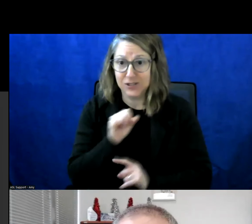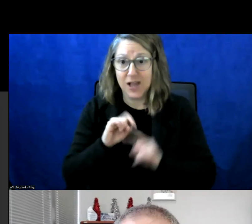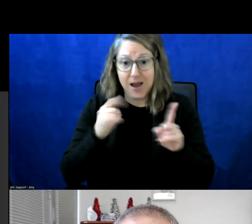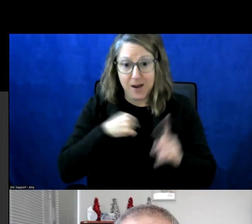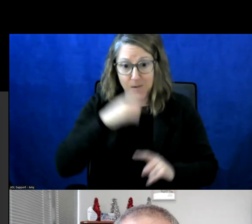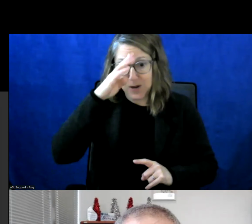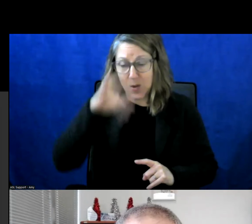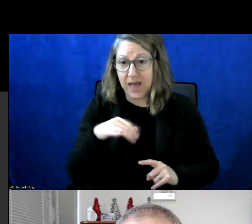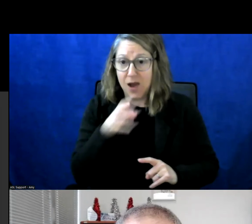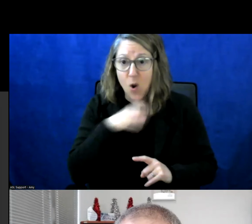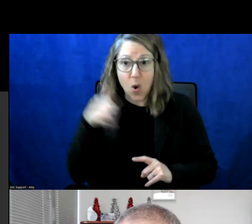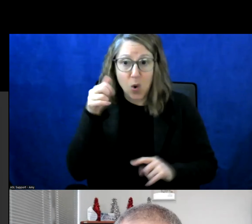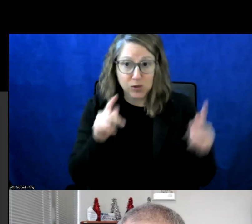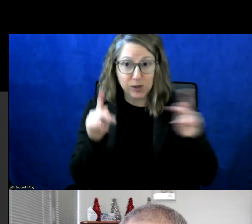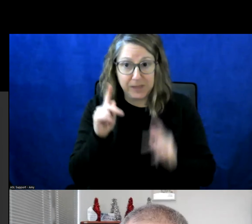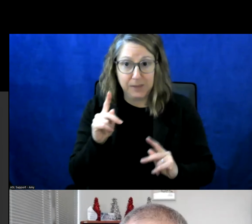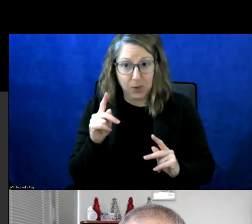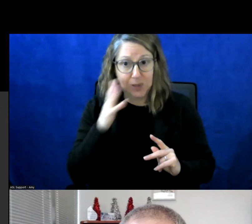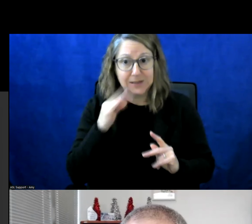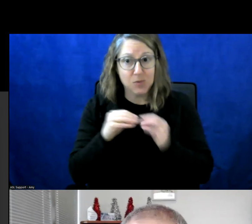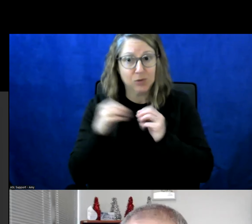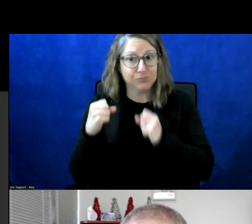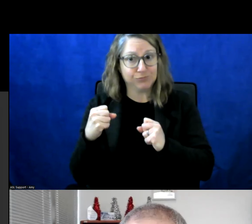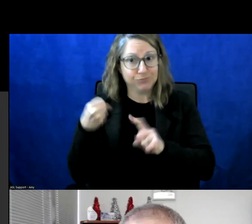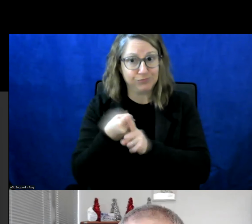are impacted more than other folks.